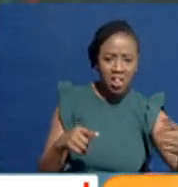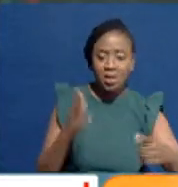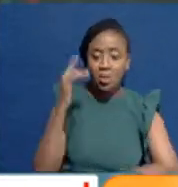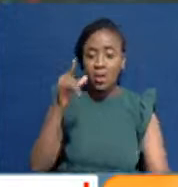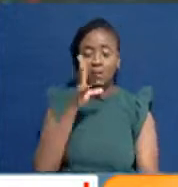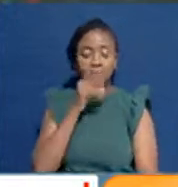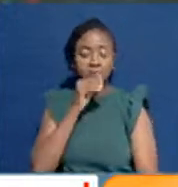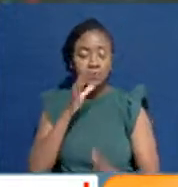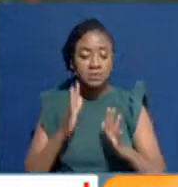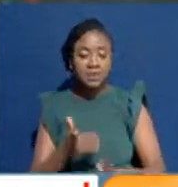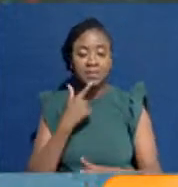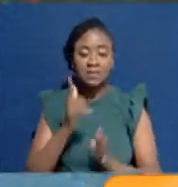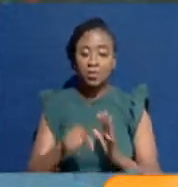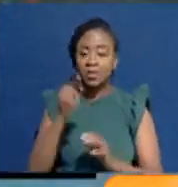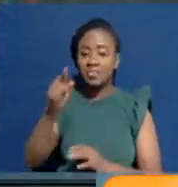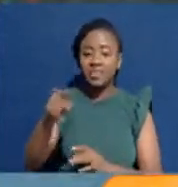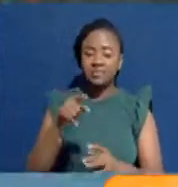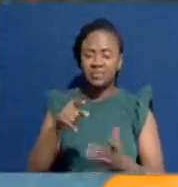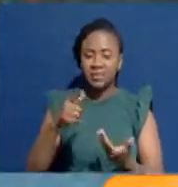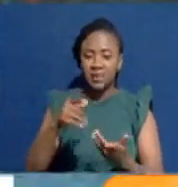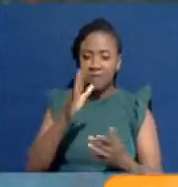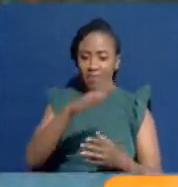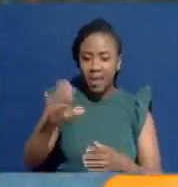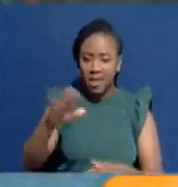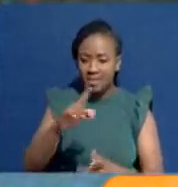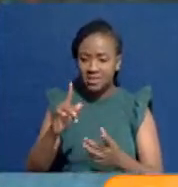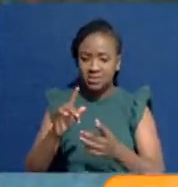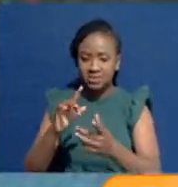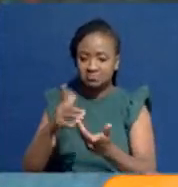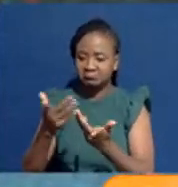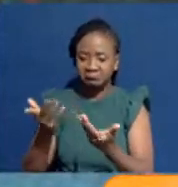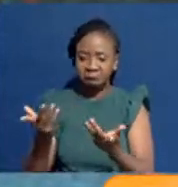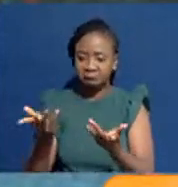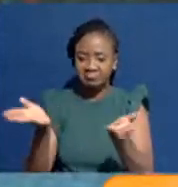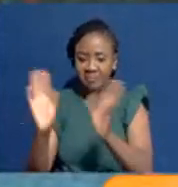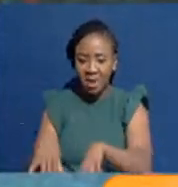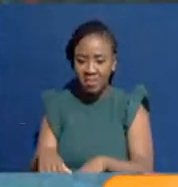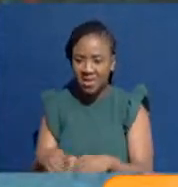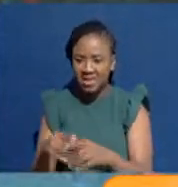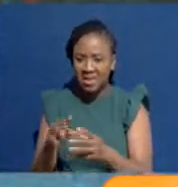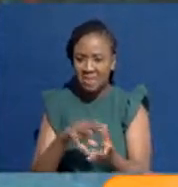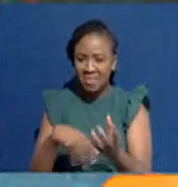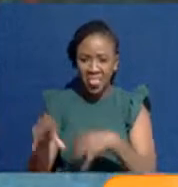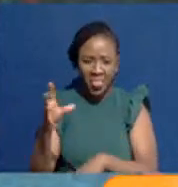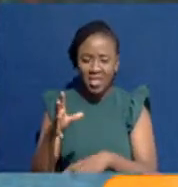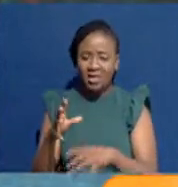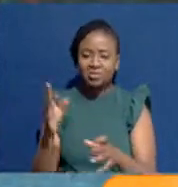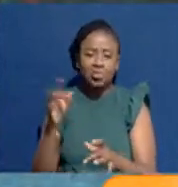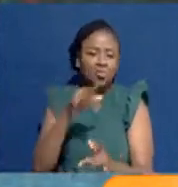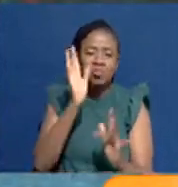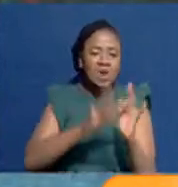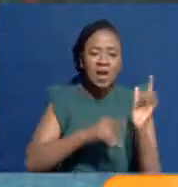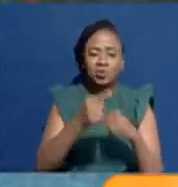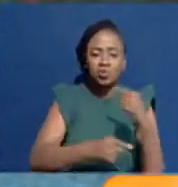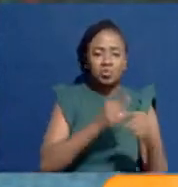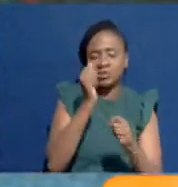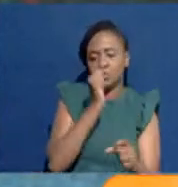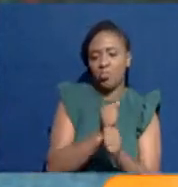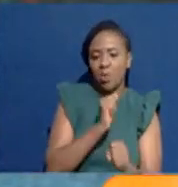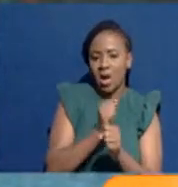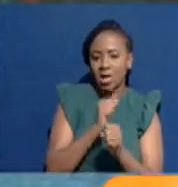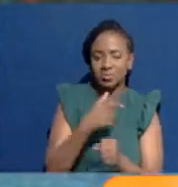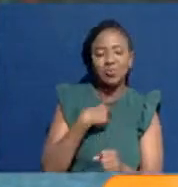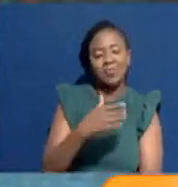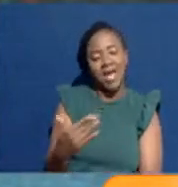that the House was disorderly, then you cannot be able to transact business in a disorderly House. Mm-hmm. So I'm certain that somebody might go to